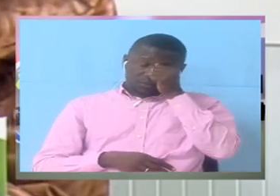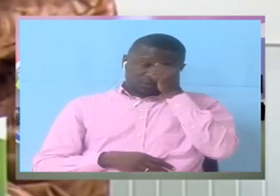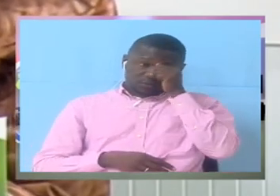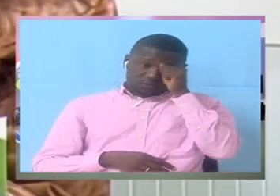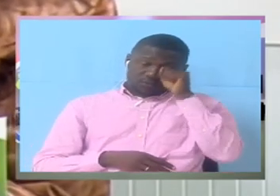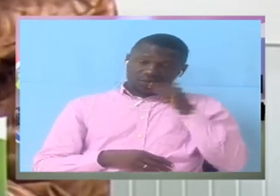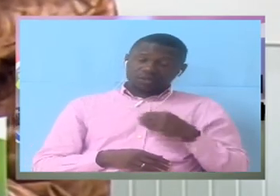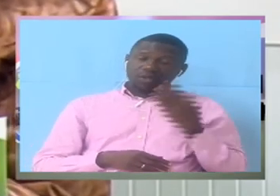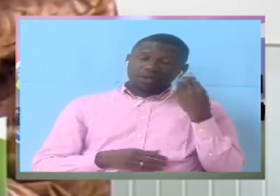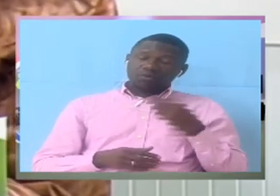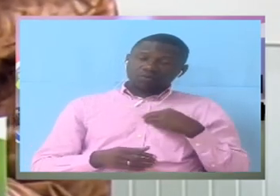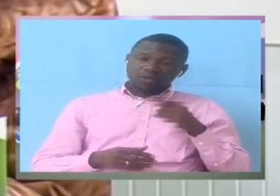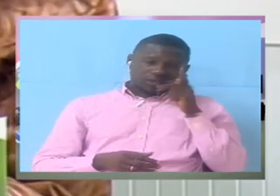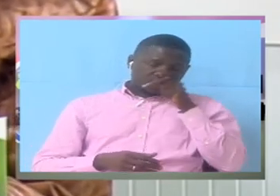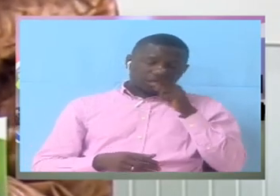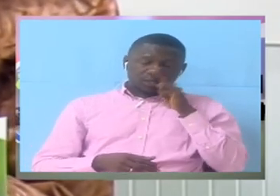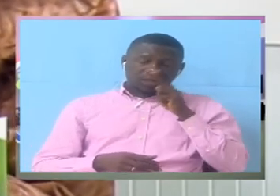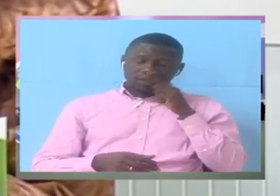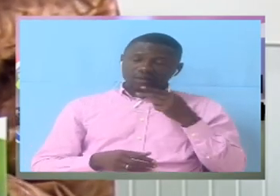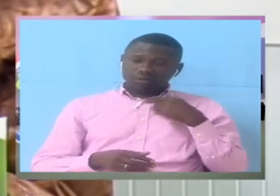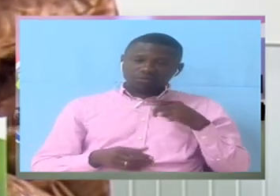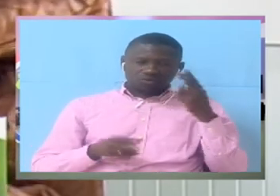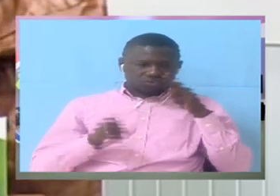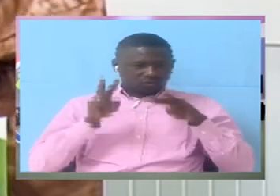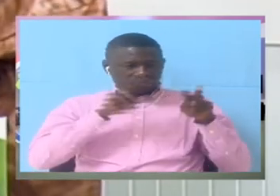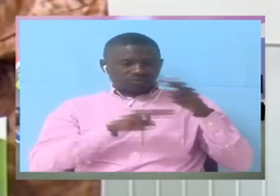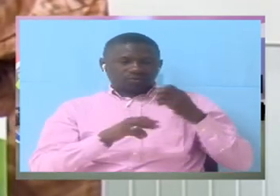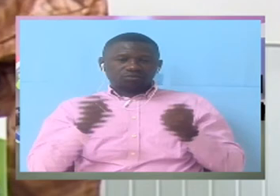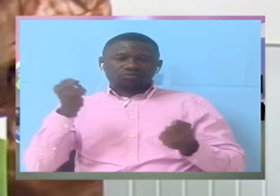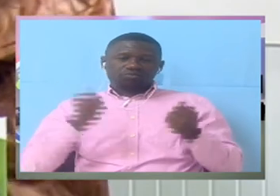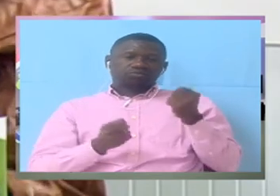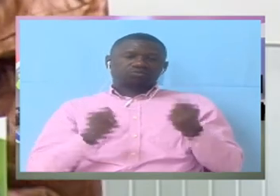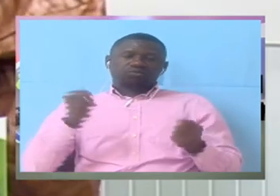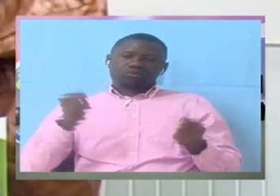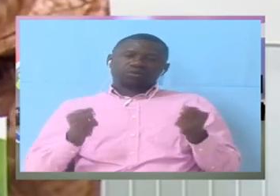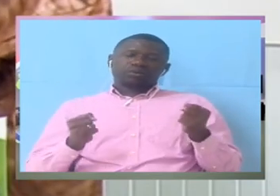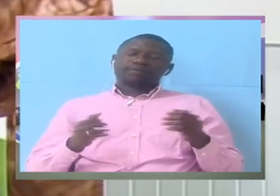That's how we tried and looked for a